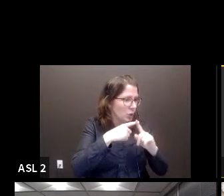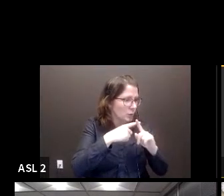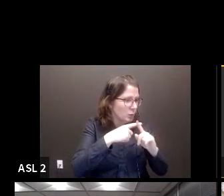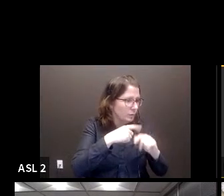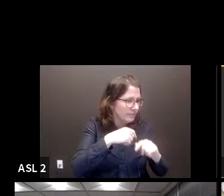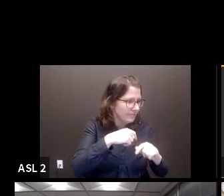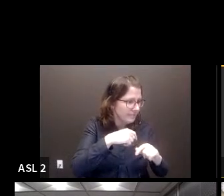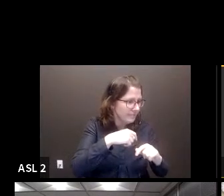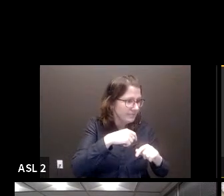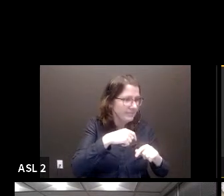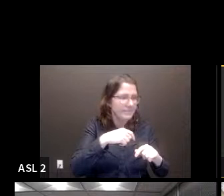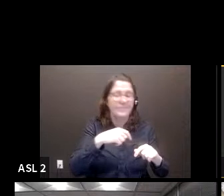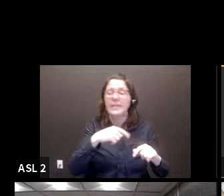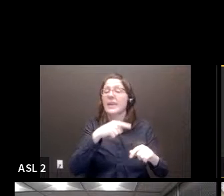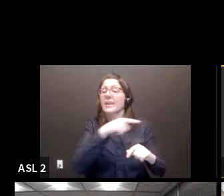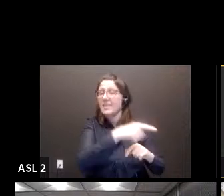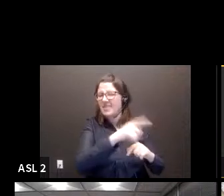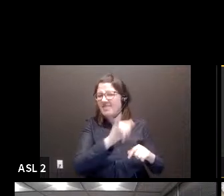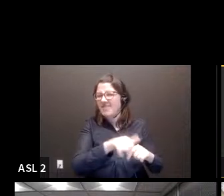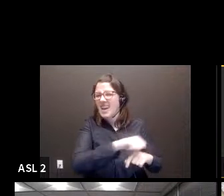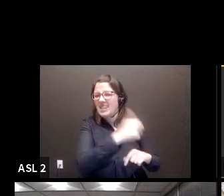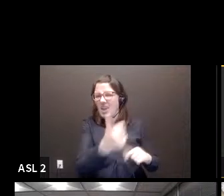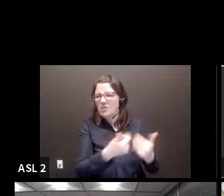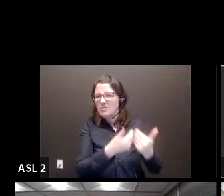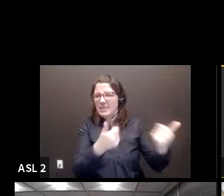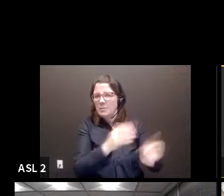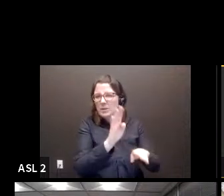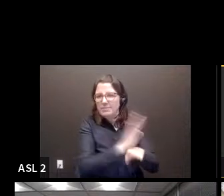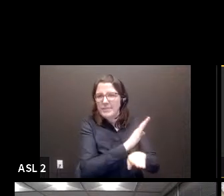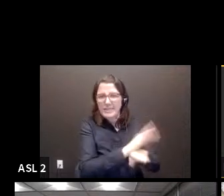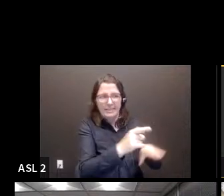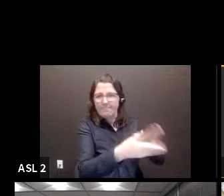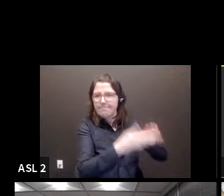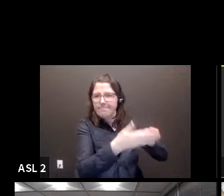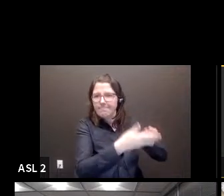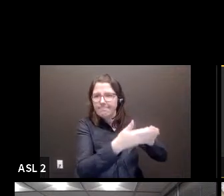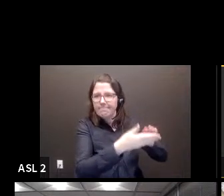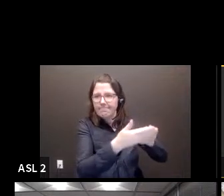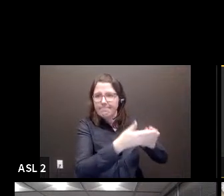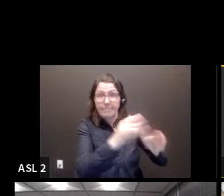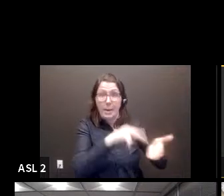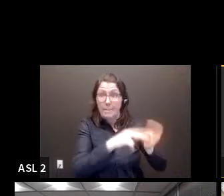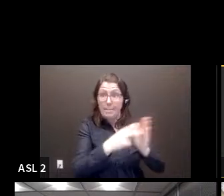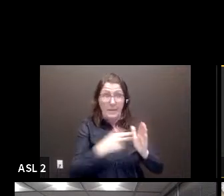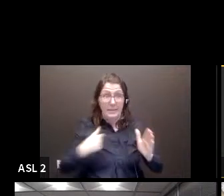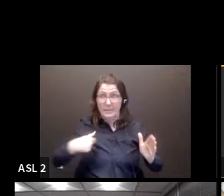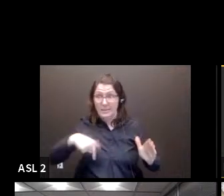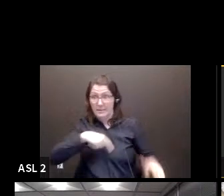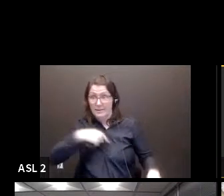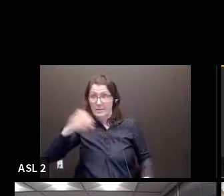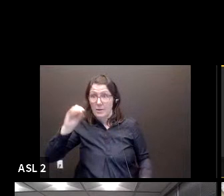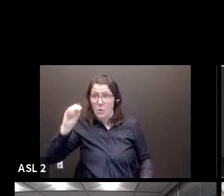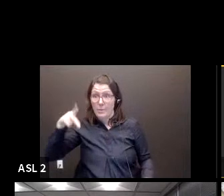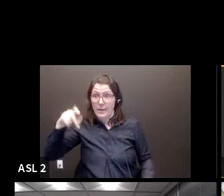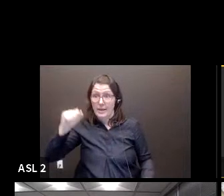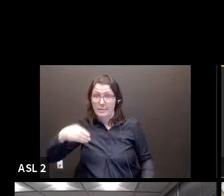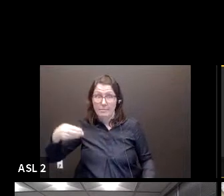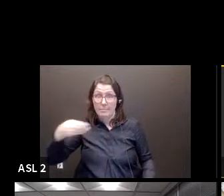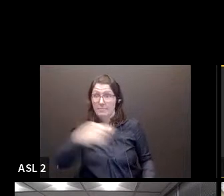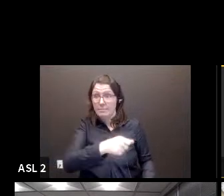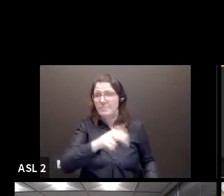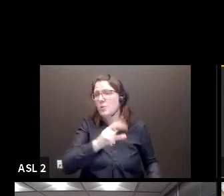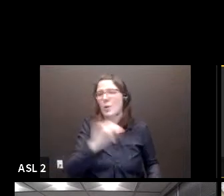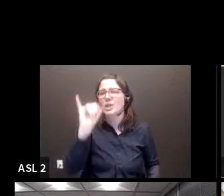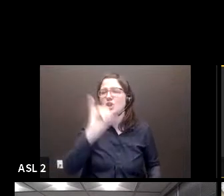in ontario use this company there's no cost to the ops you know their services are paid for through the